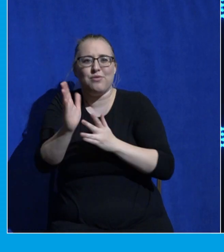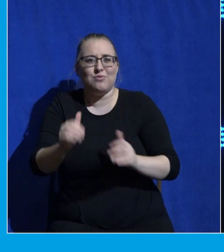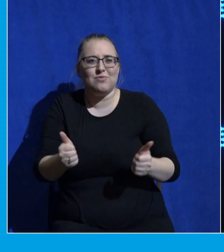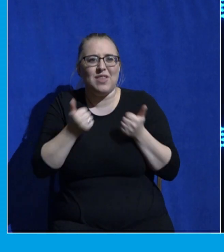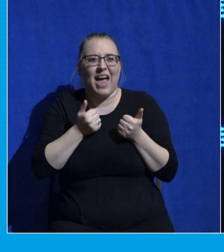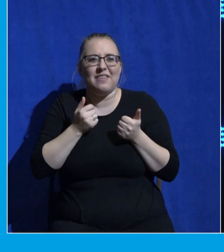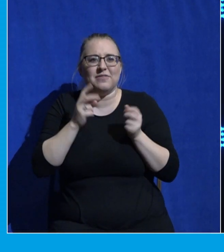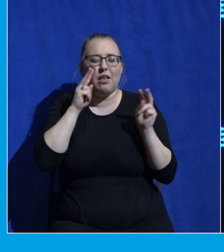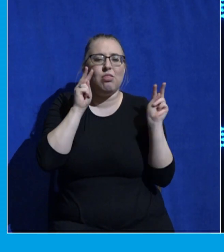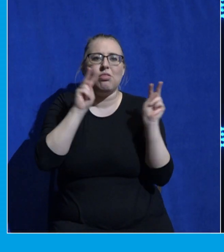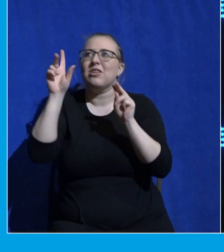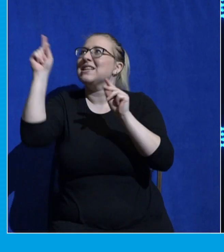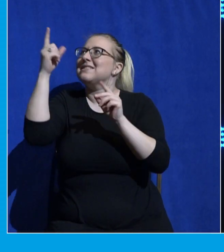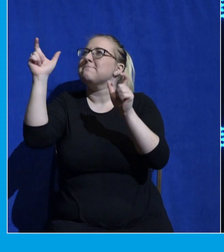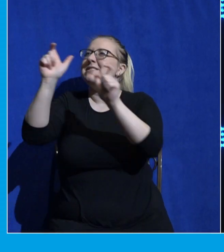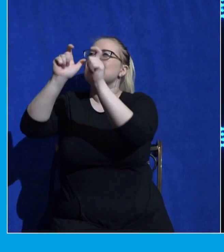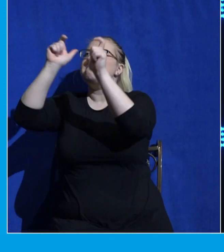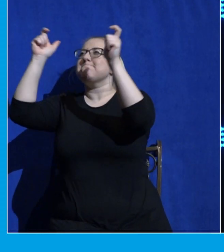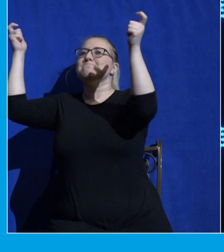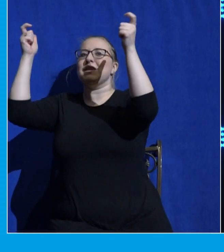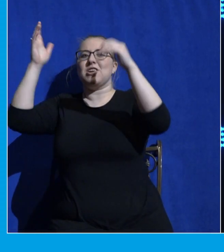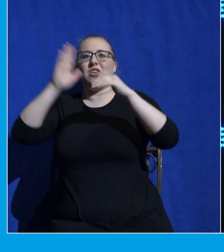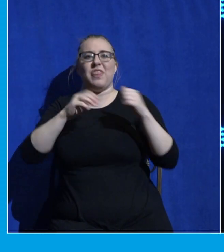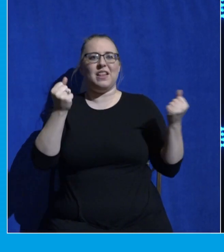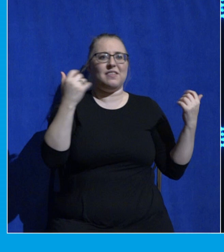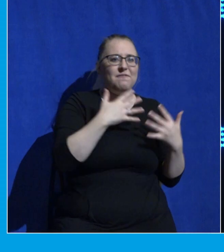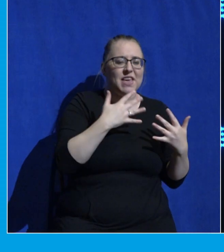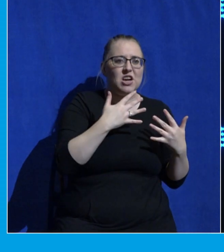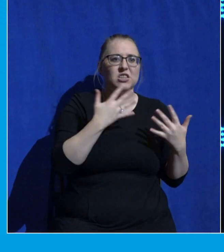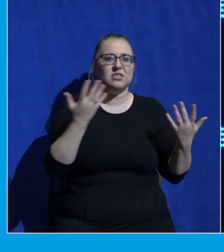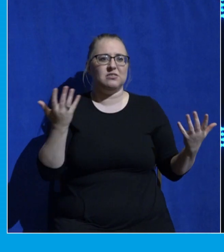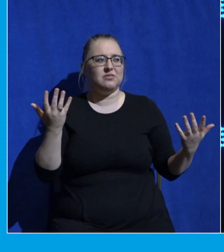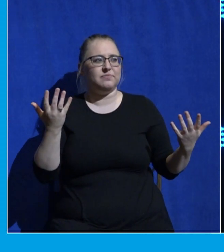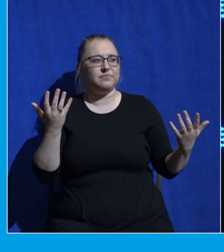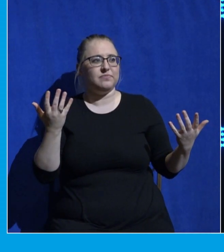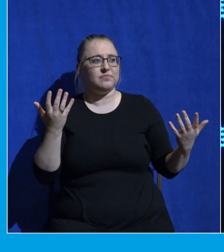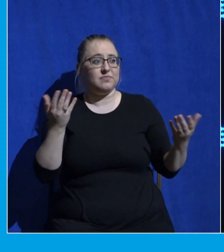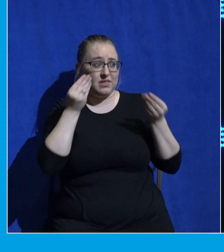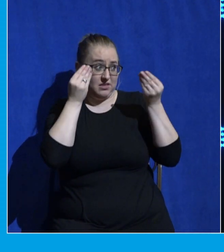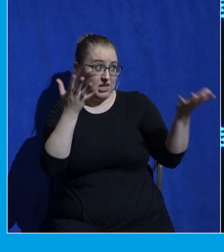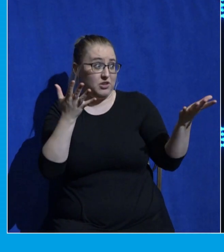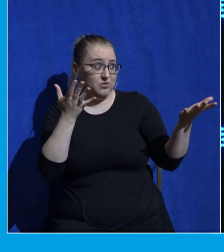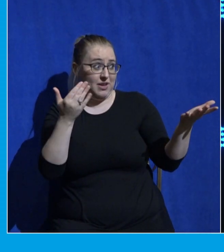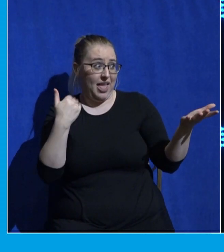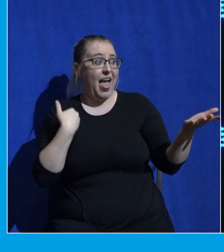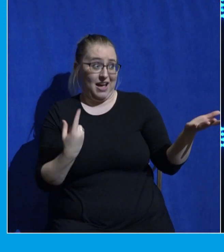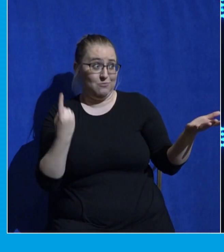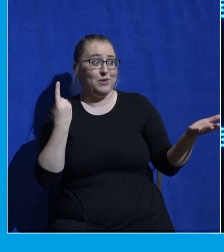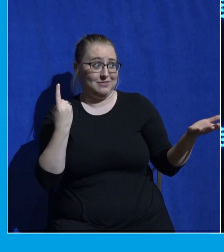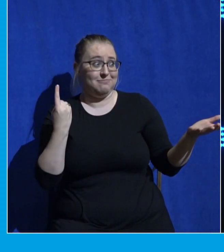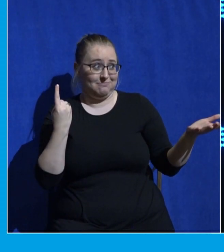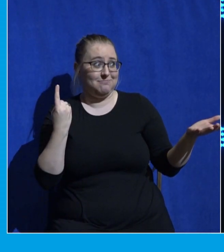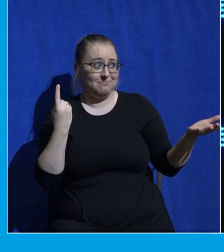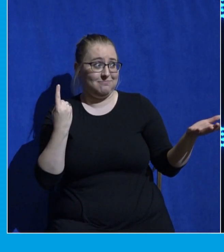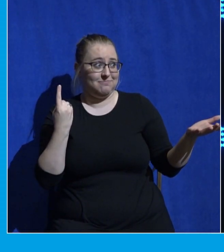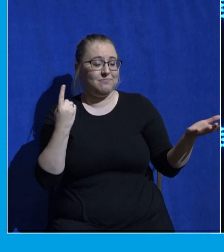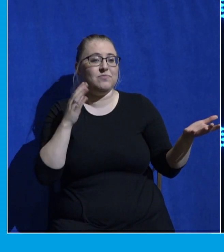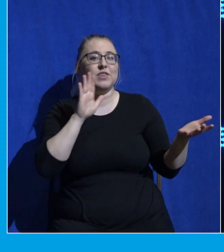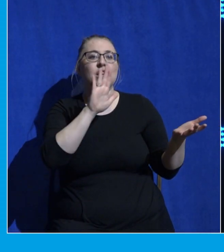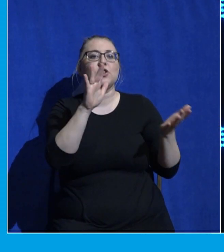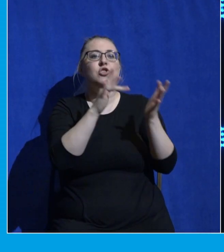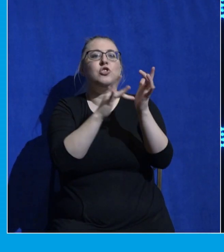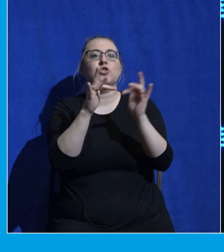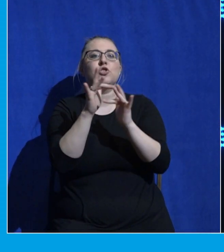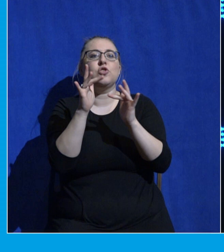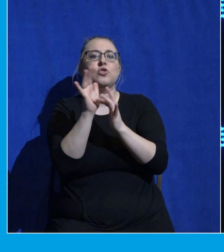bigger than our problems and our fears? And I'm here to tell you this morning that there is a playlist like that. You see, in your Bibles, at